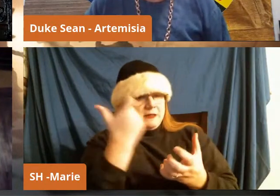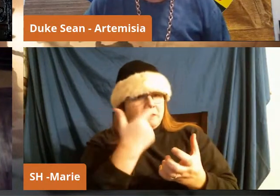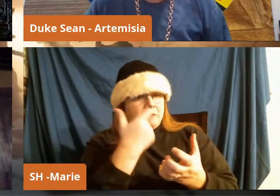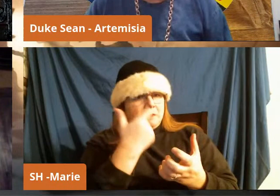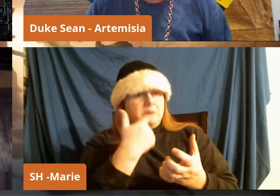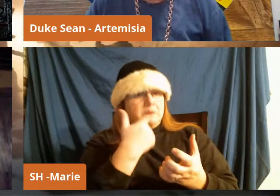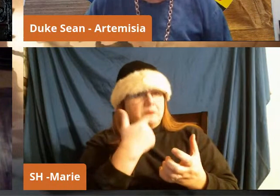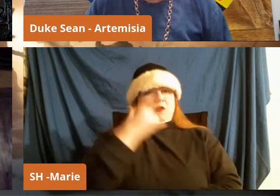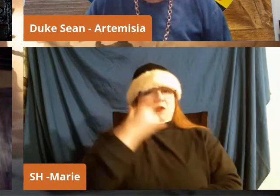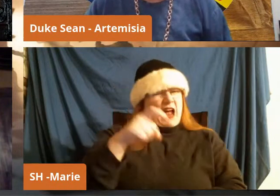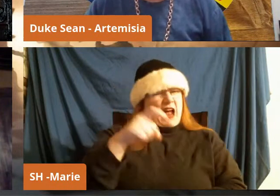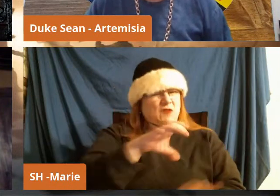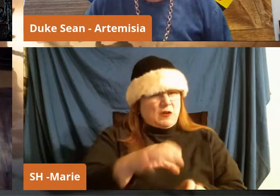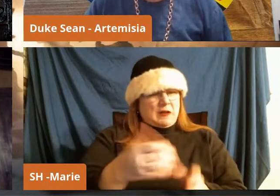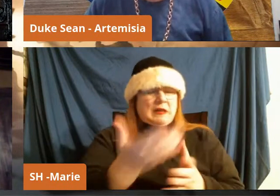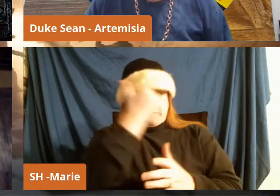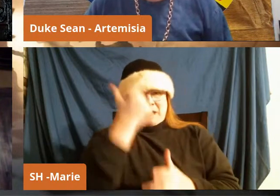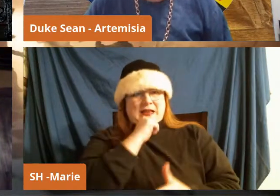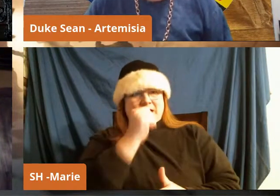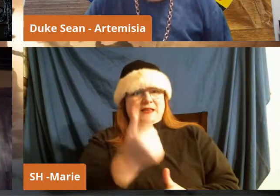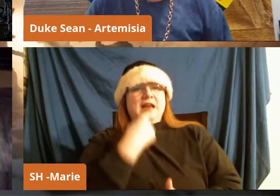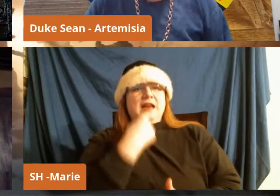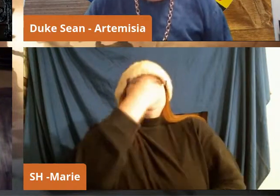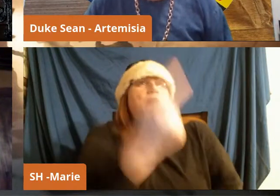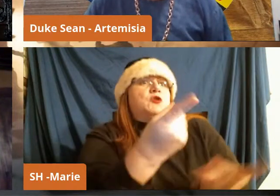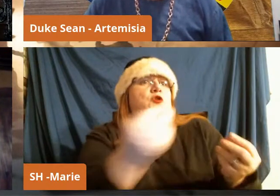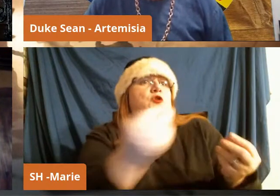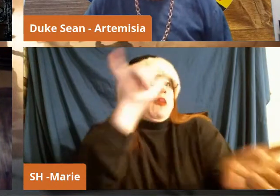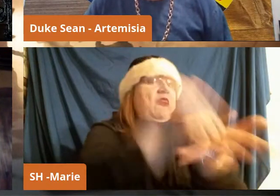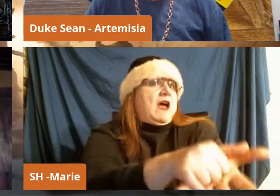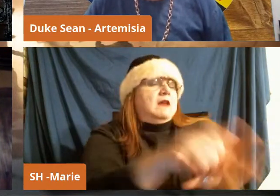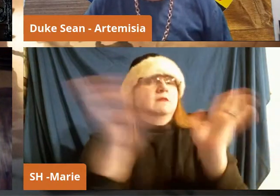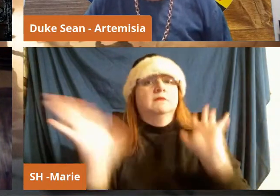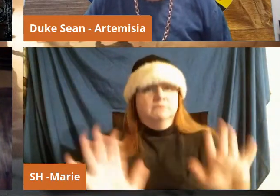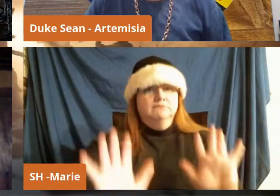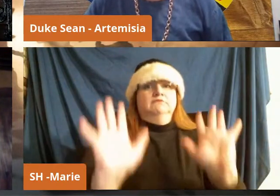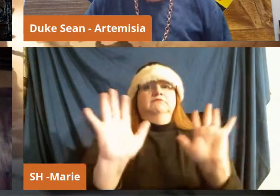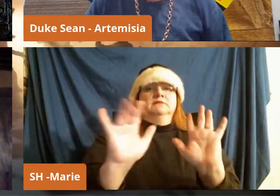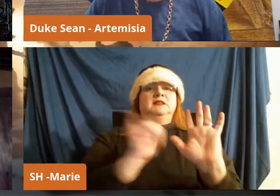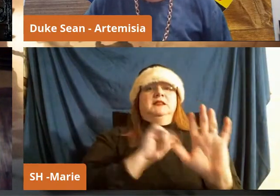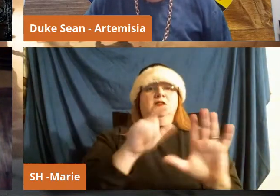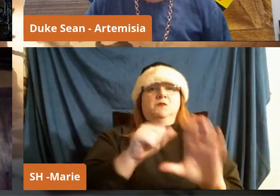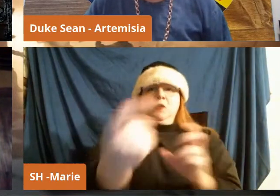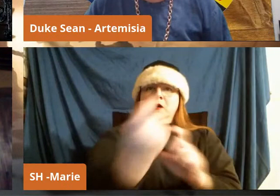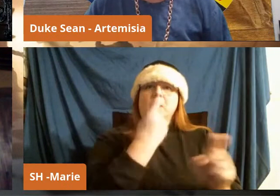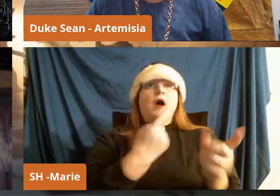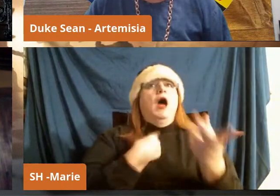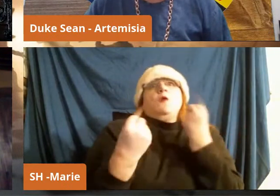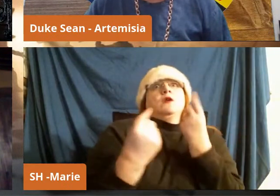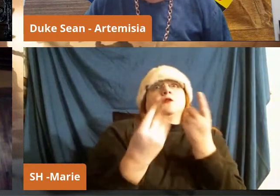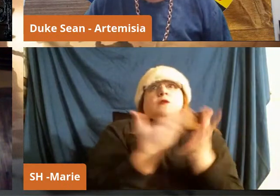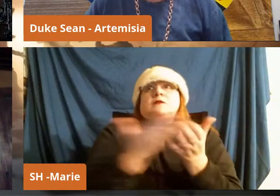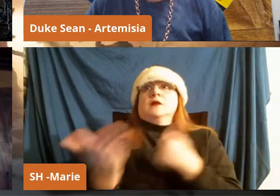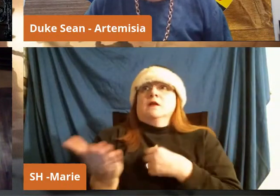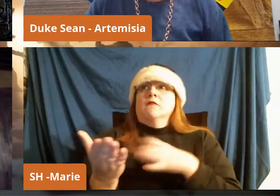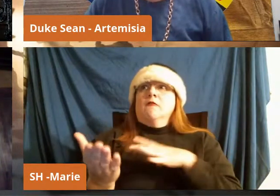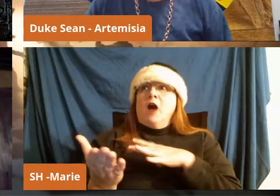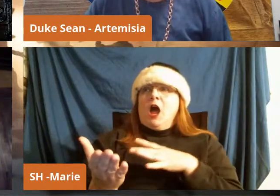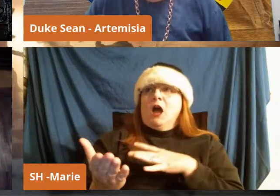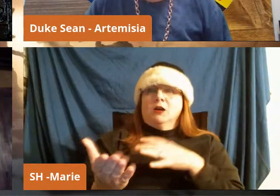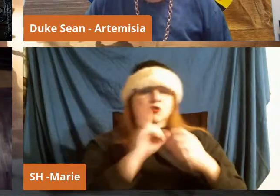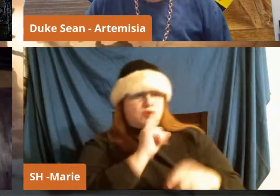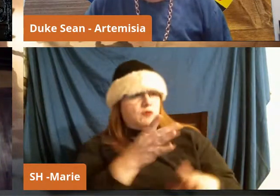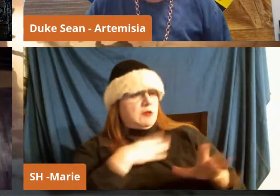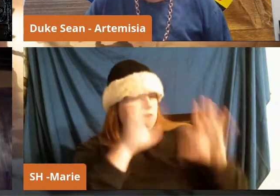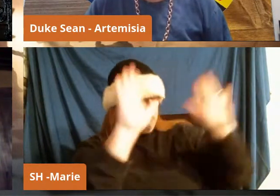you have to do it, not because I tell you to do it. And so it becomes more of them coming to me. I want to do this thing. And I say, sure,